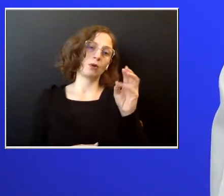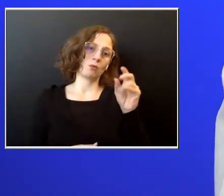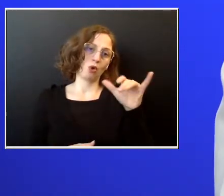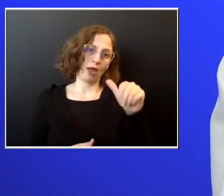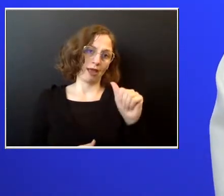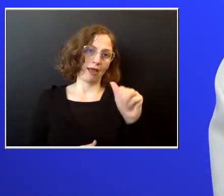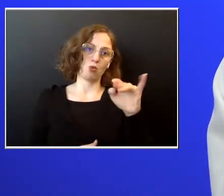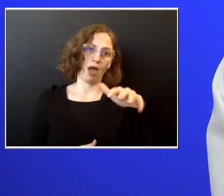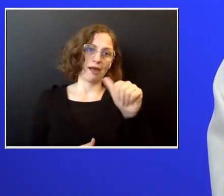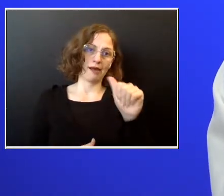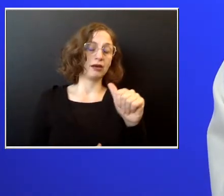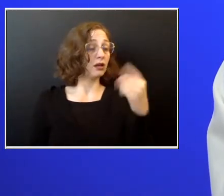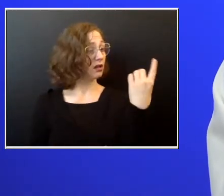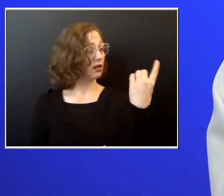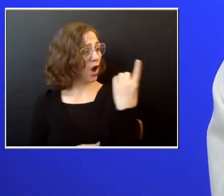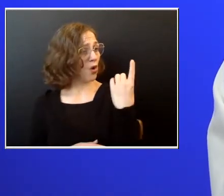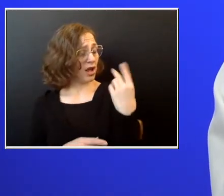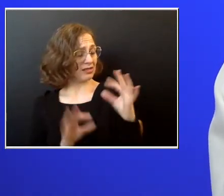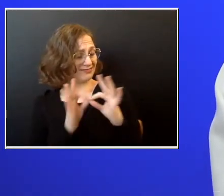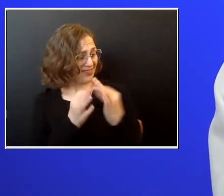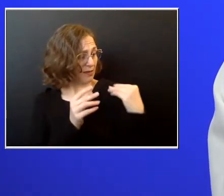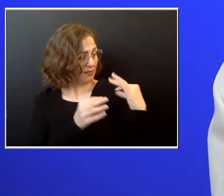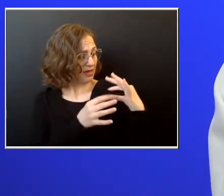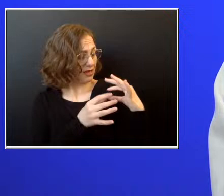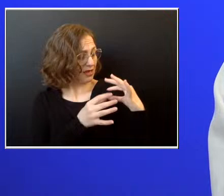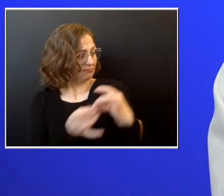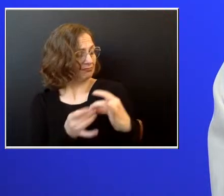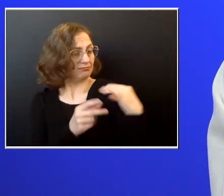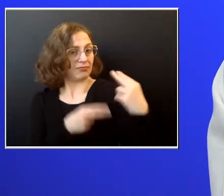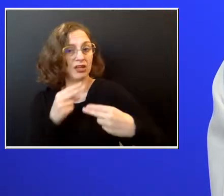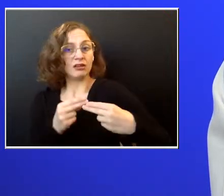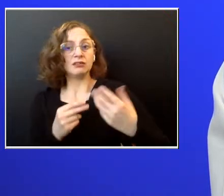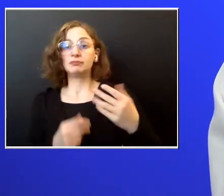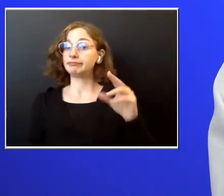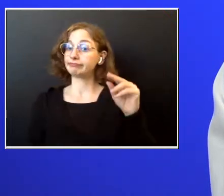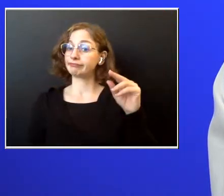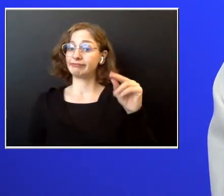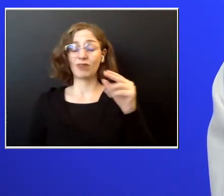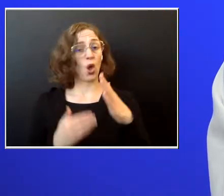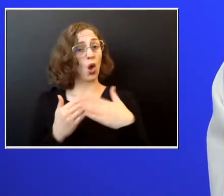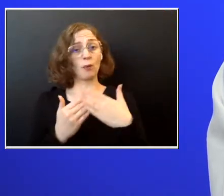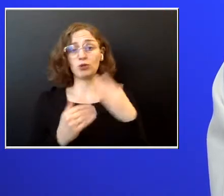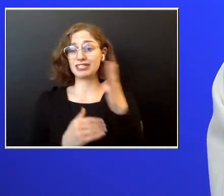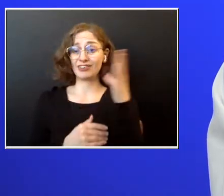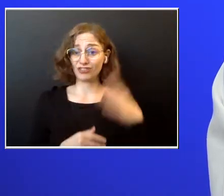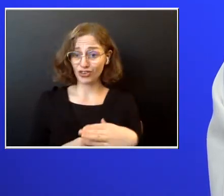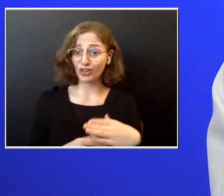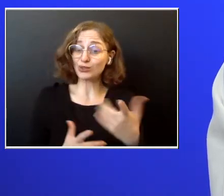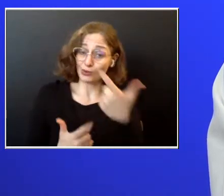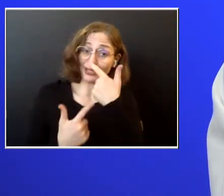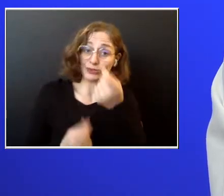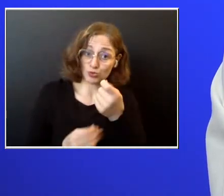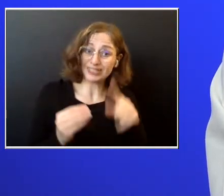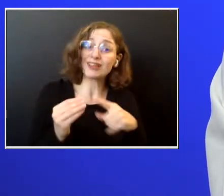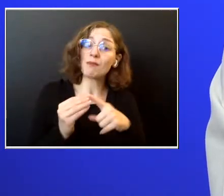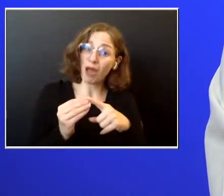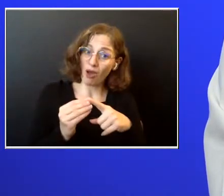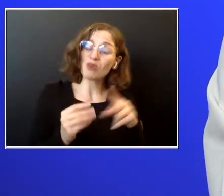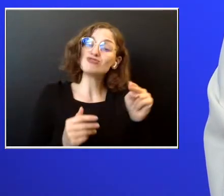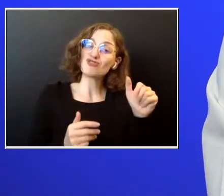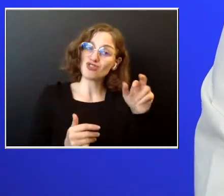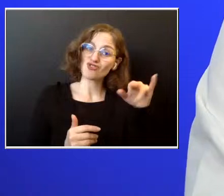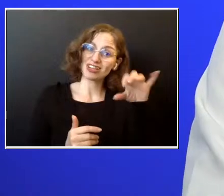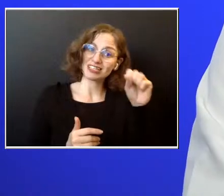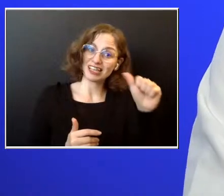is another interesting feature of Narissa's. But if you do have a relative that has Moya Moya, you're probably